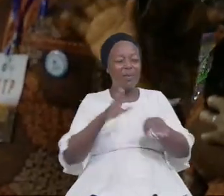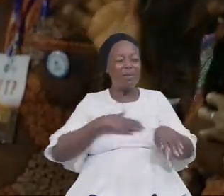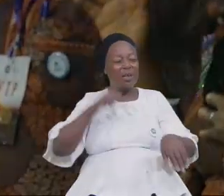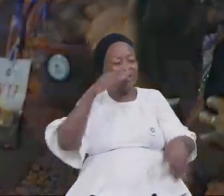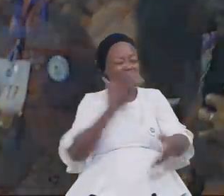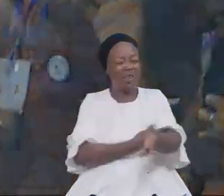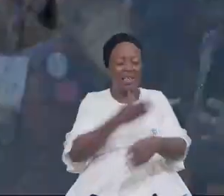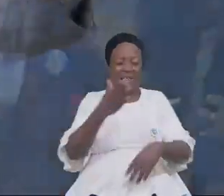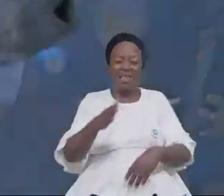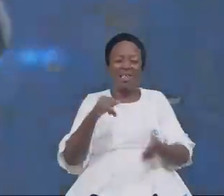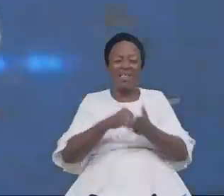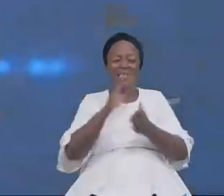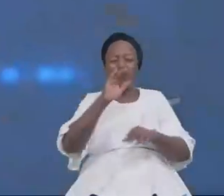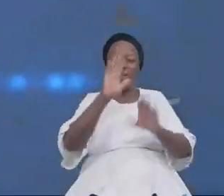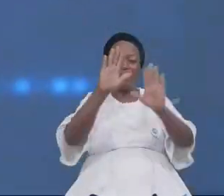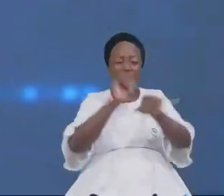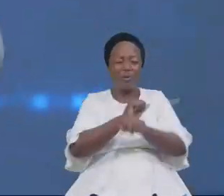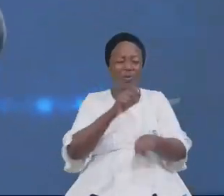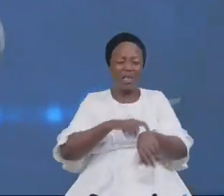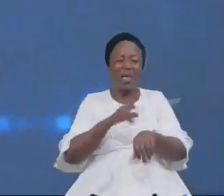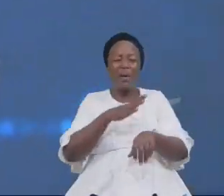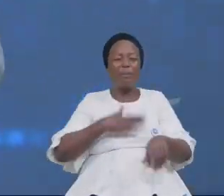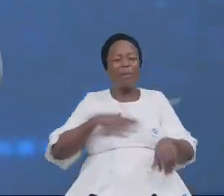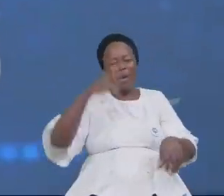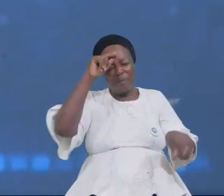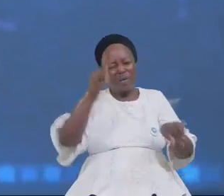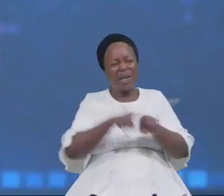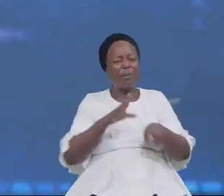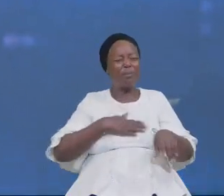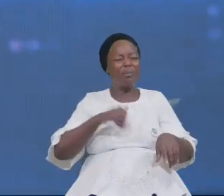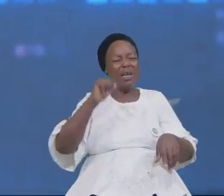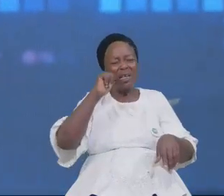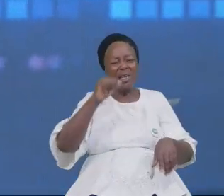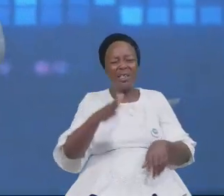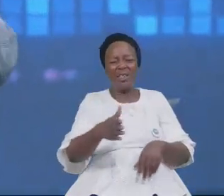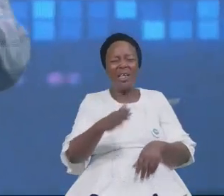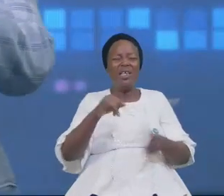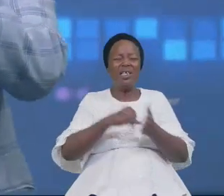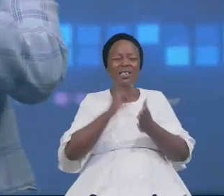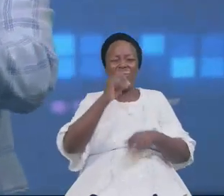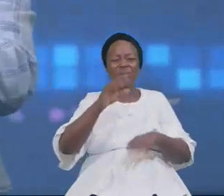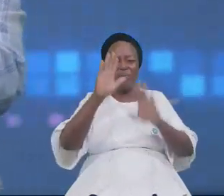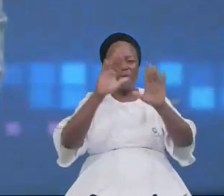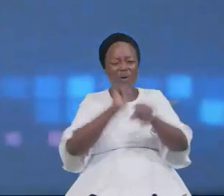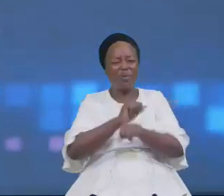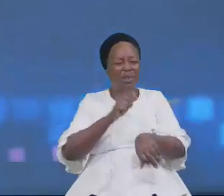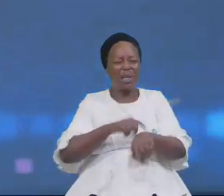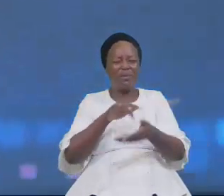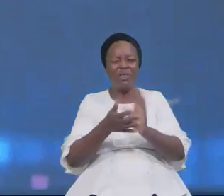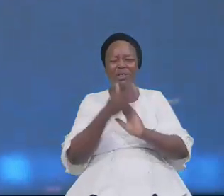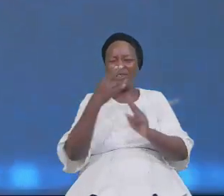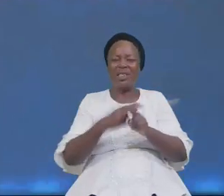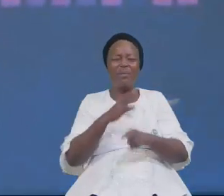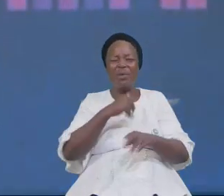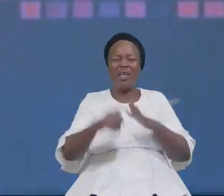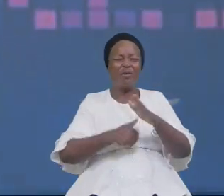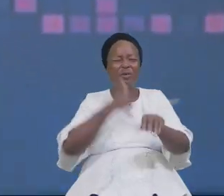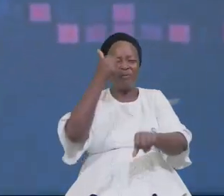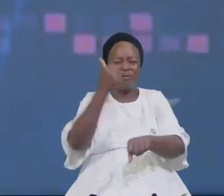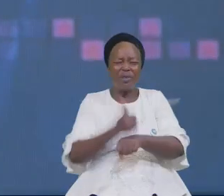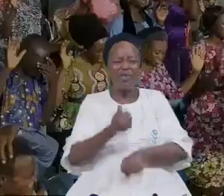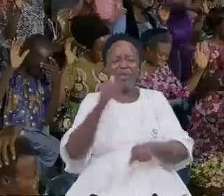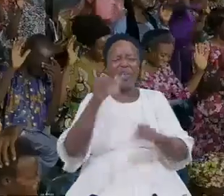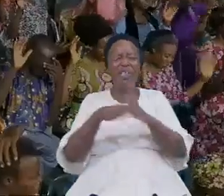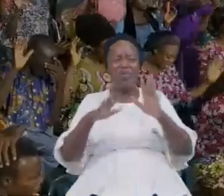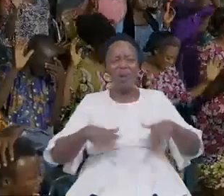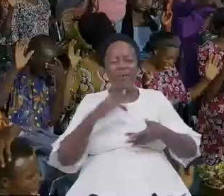your miracle time. My boy, my daughter, my girl there, it's your miracle time. A confirmation in your